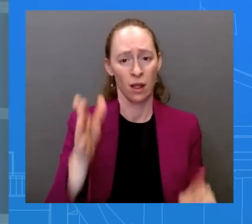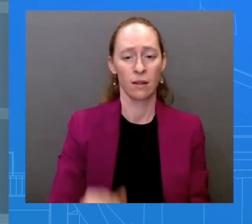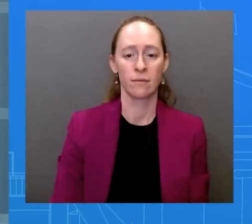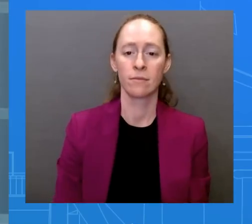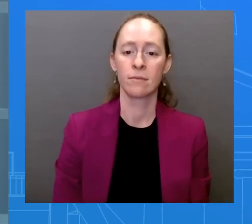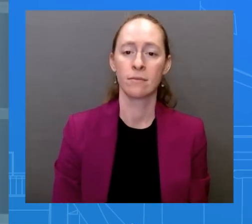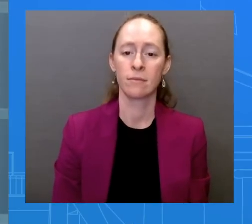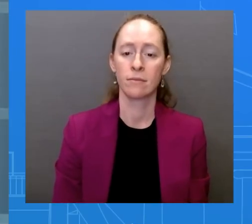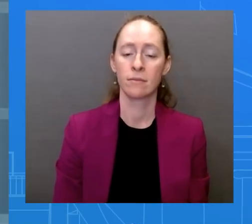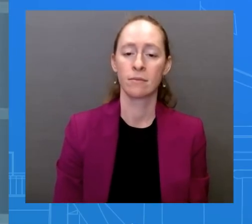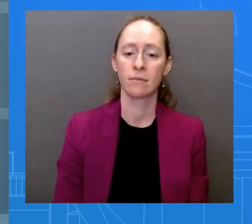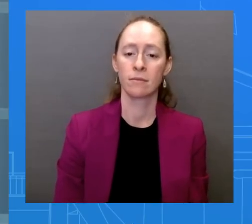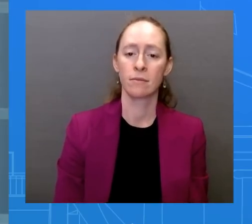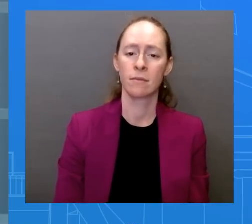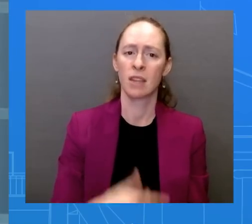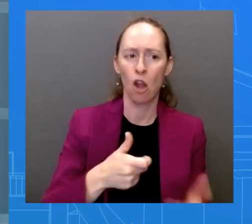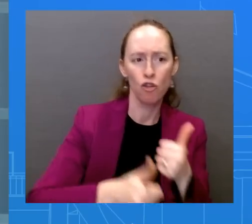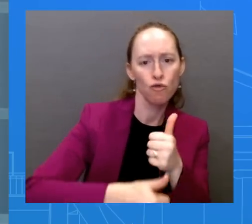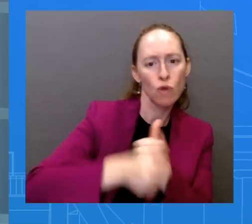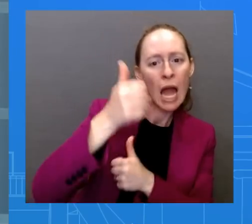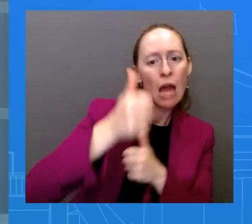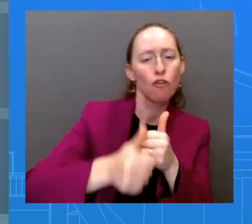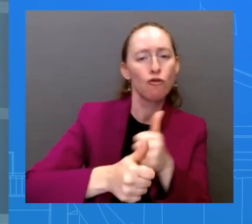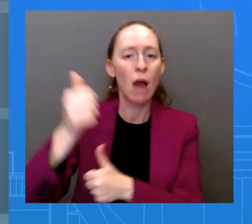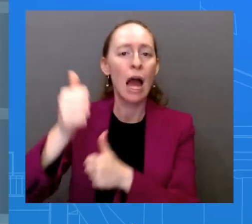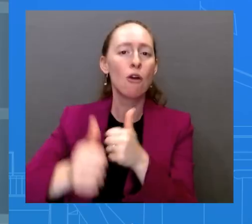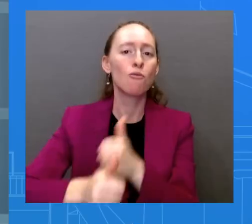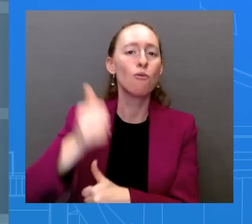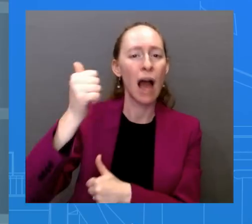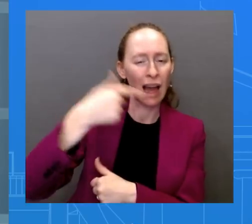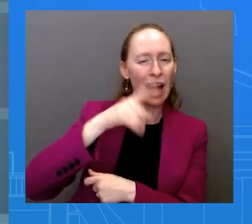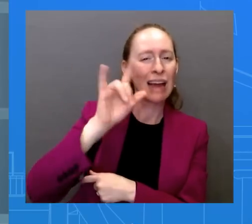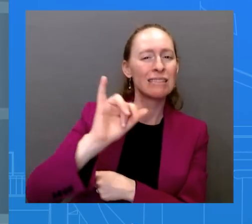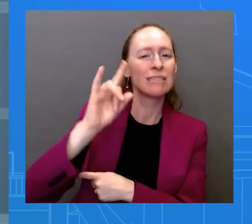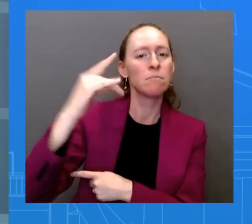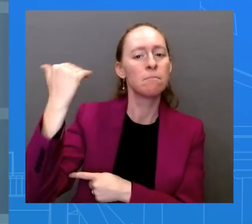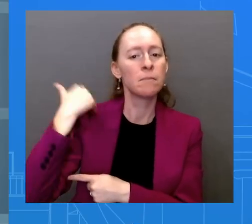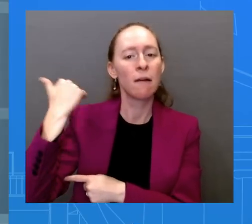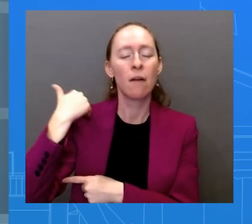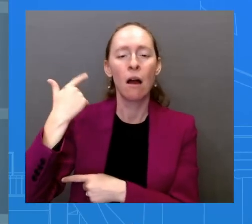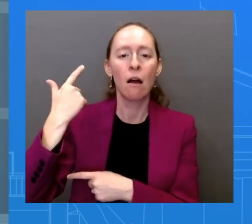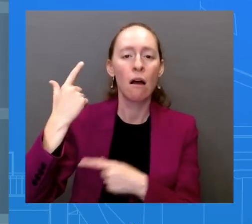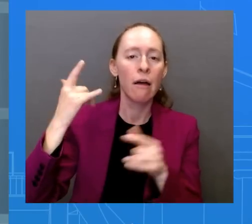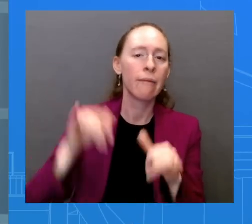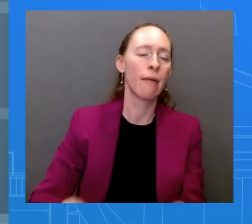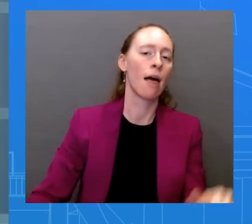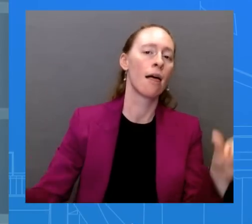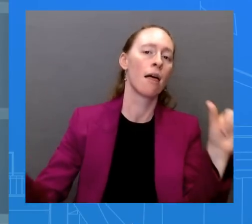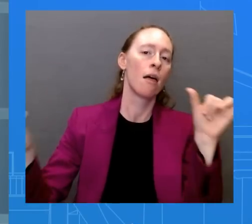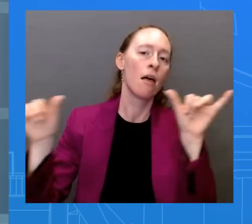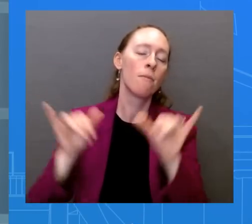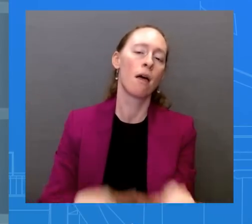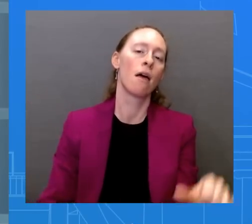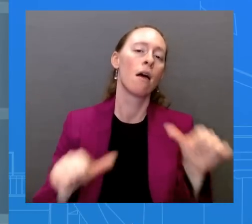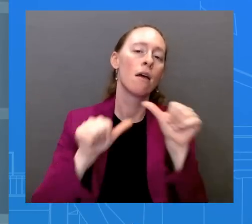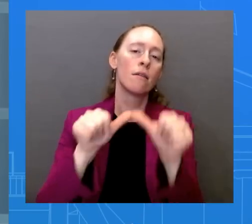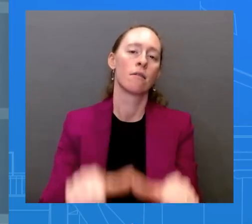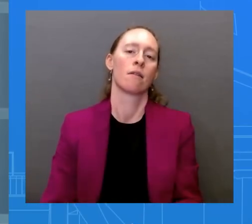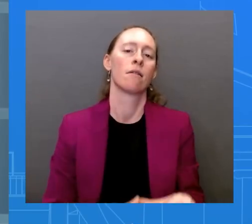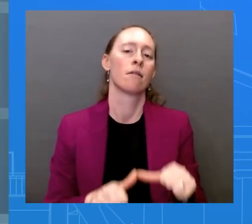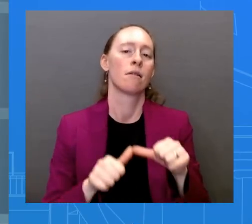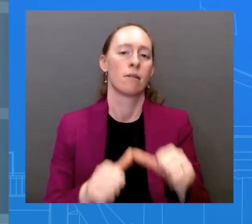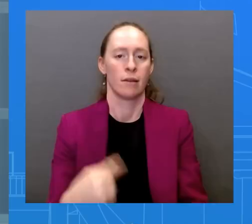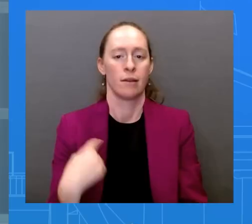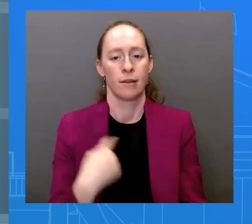threats before over the course of this conflict, this past 6 months or more. We, of course, take it seriously. Again, we take